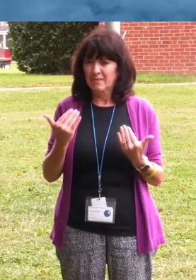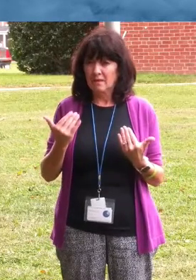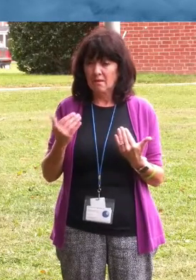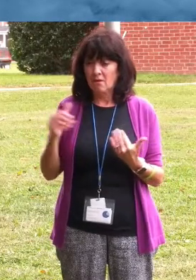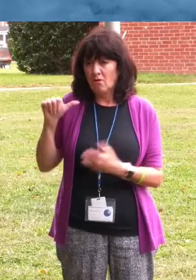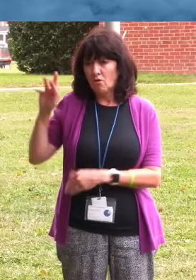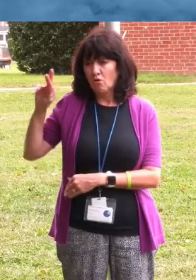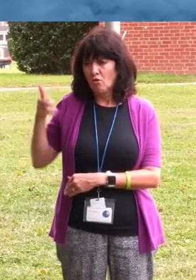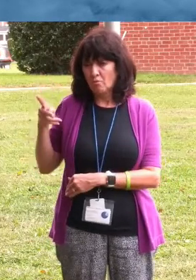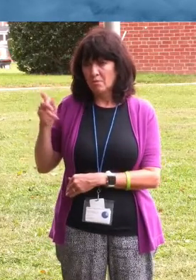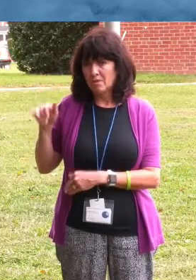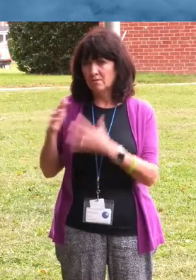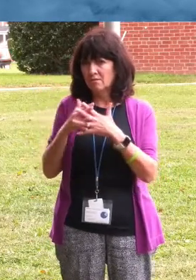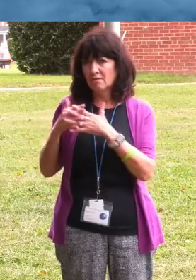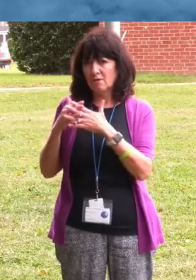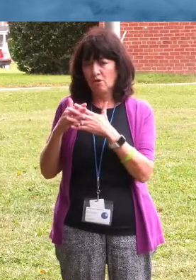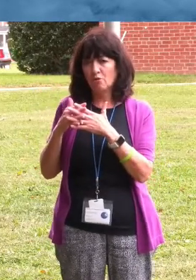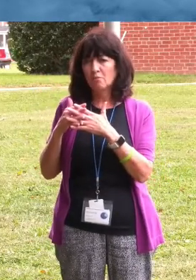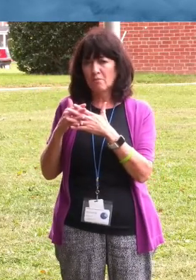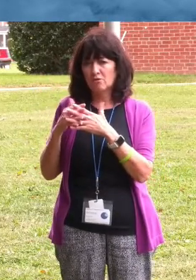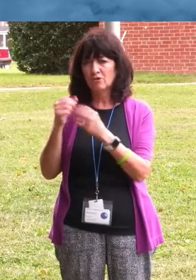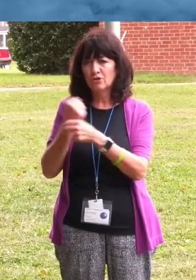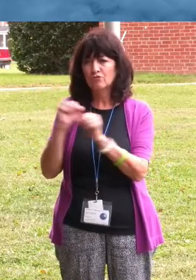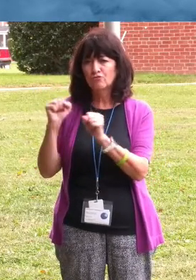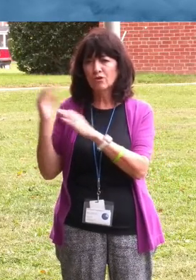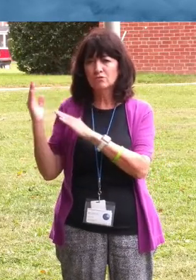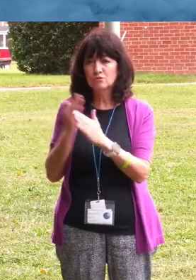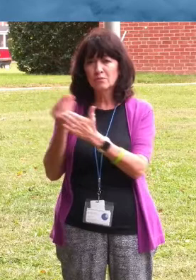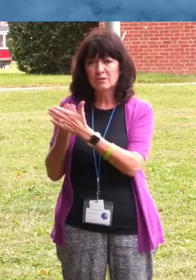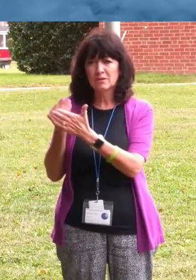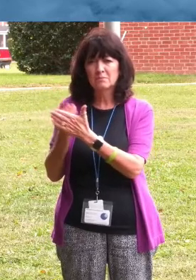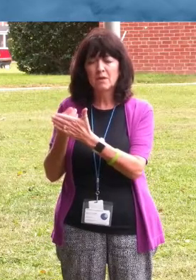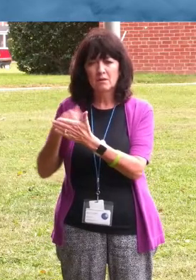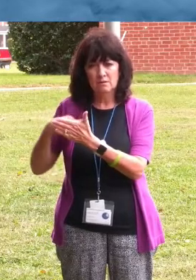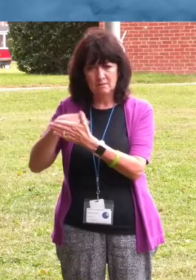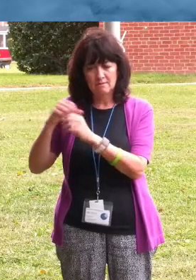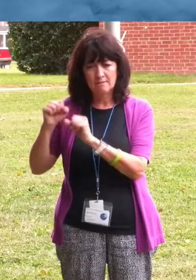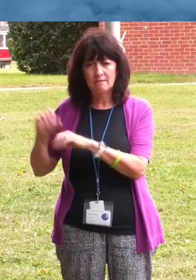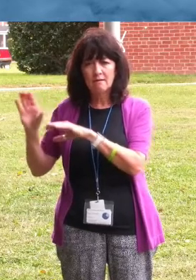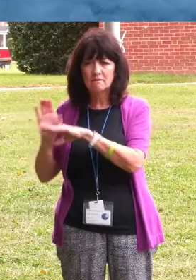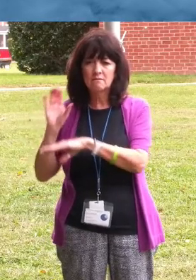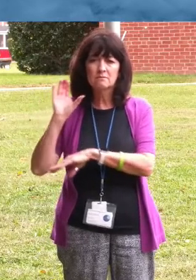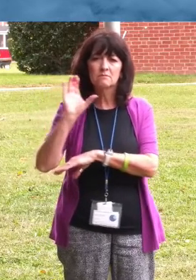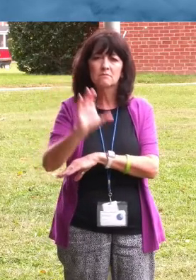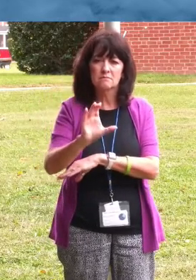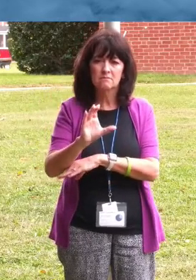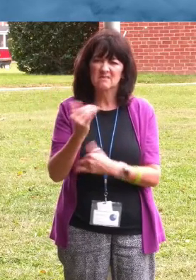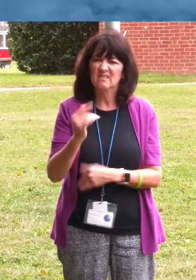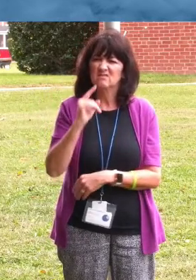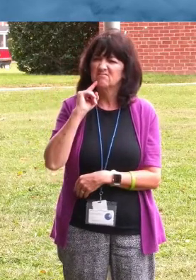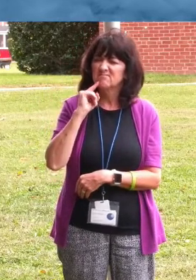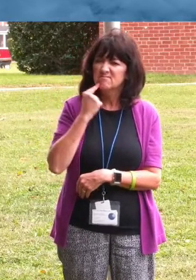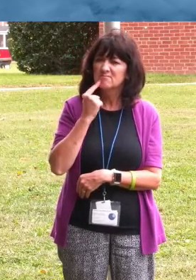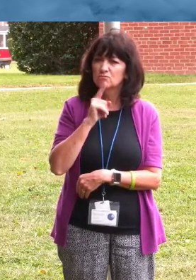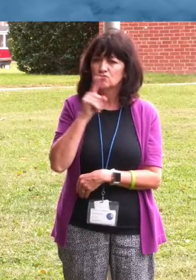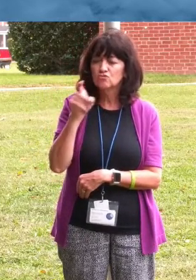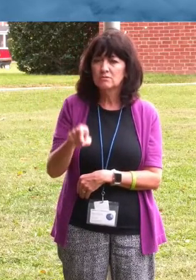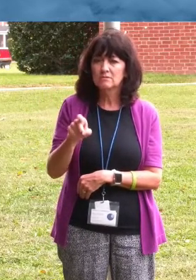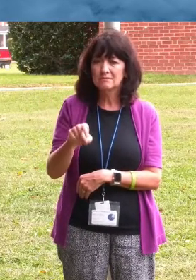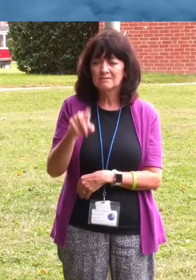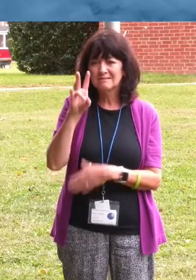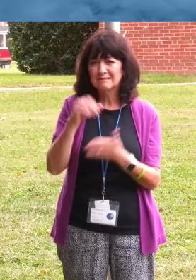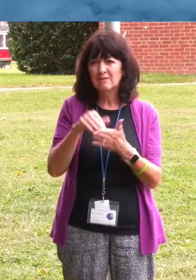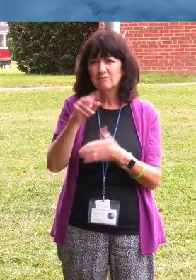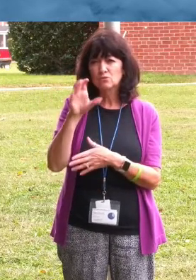our community health system at a very critical time. The 72,000 square foot addition will provide